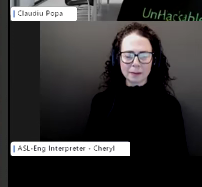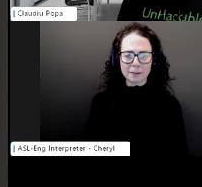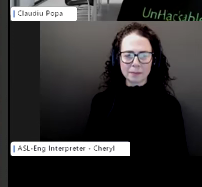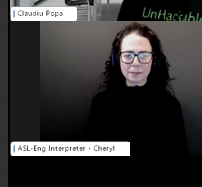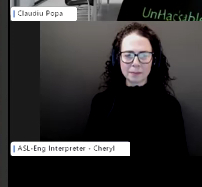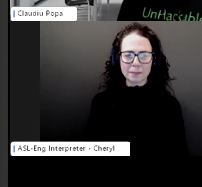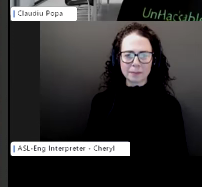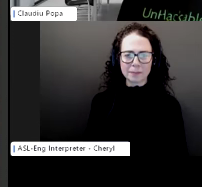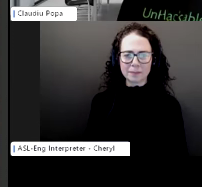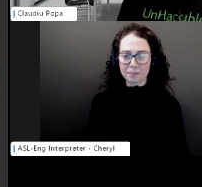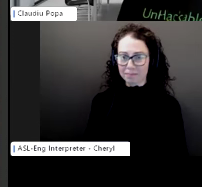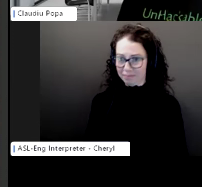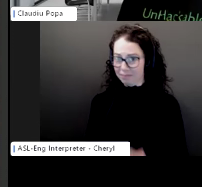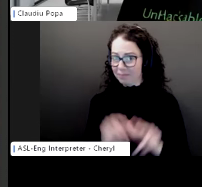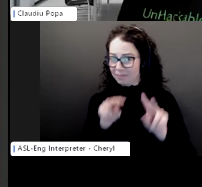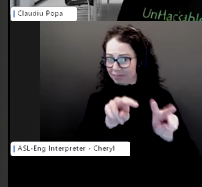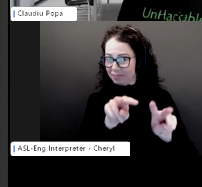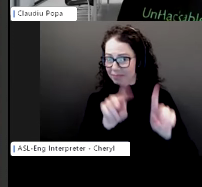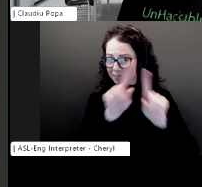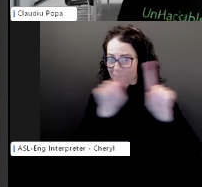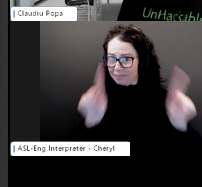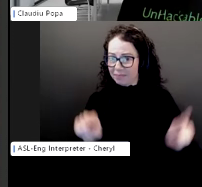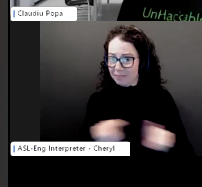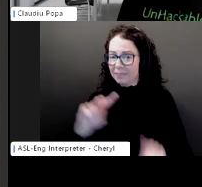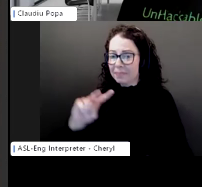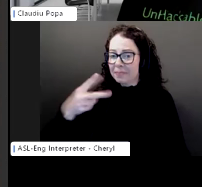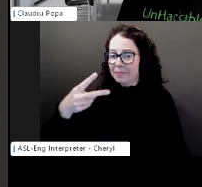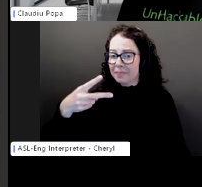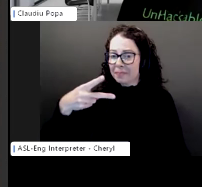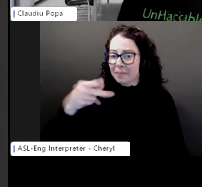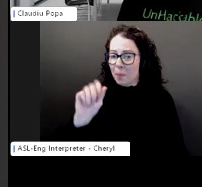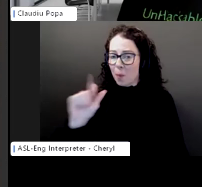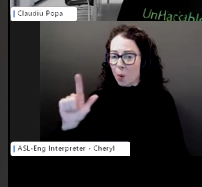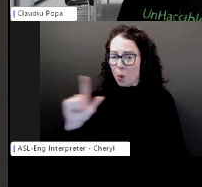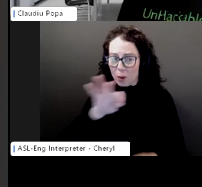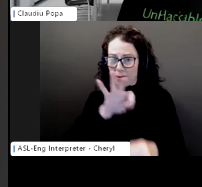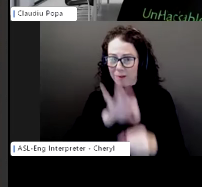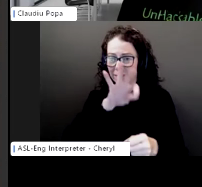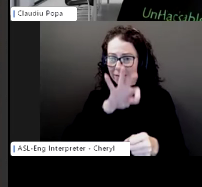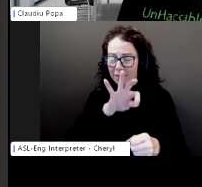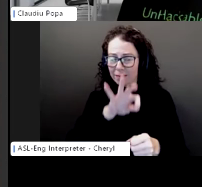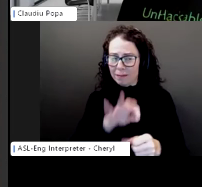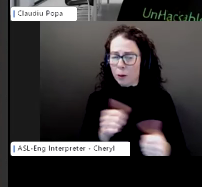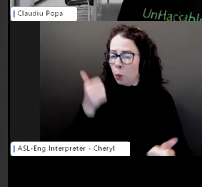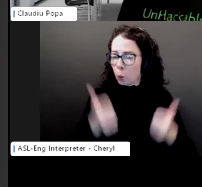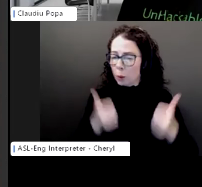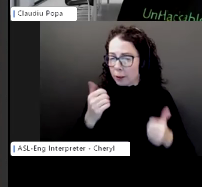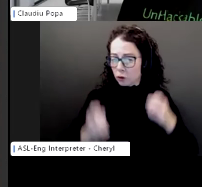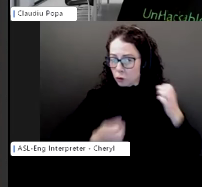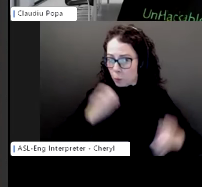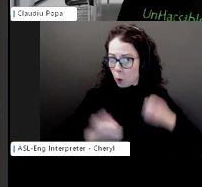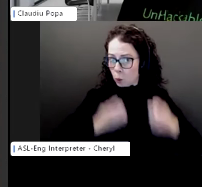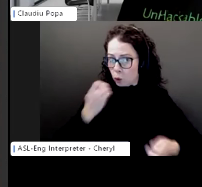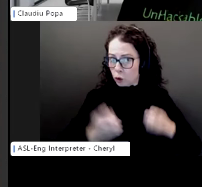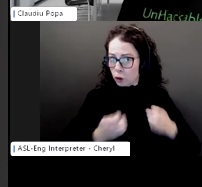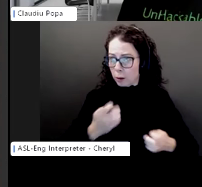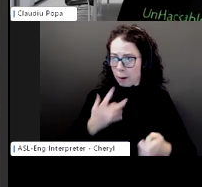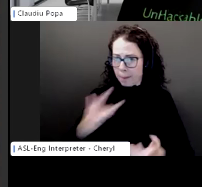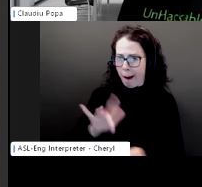Okay, you should be able to see the second poll on your screen now. Which emotion do you think scammers rely on the most? Fear,